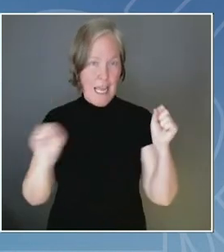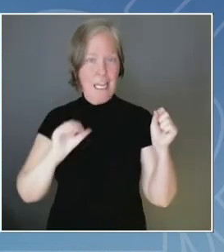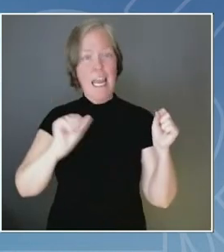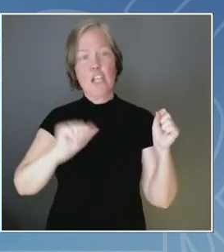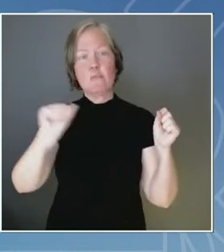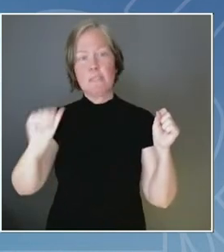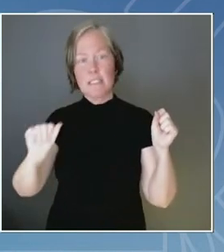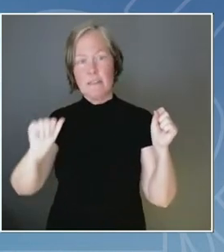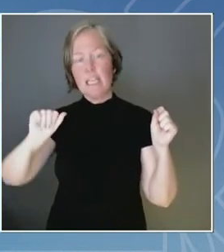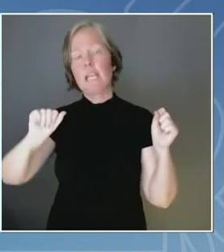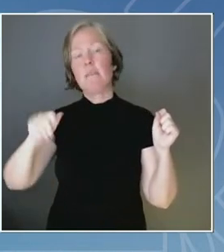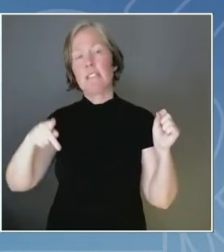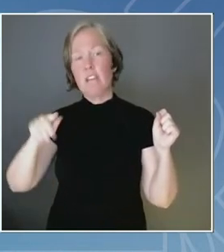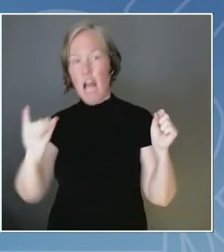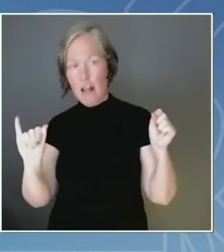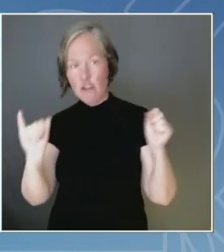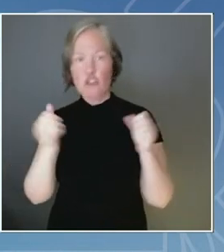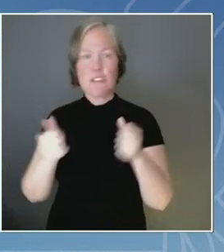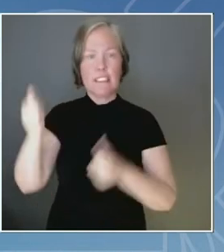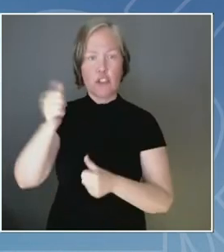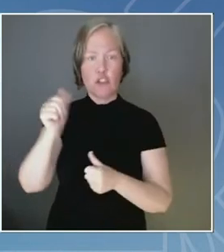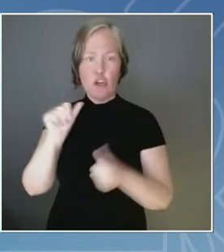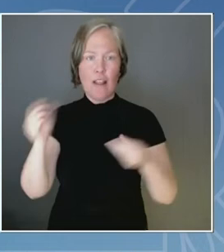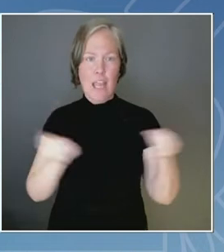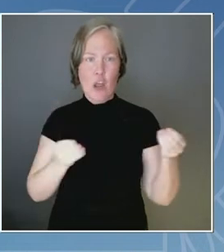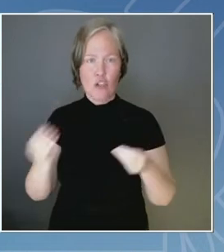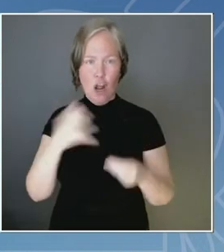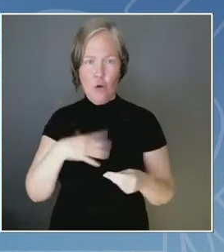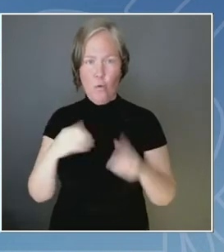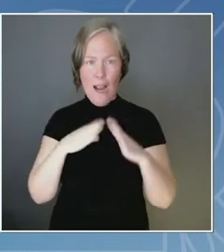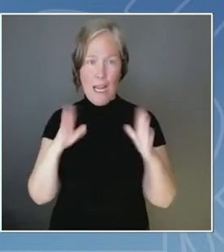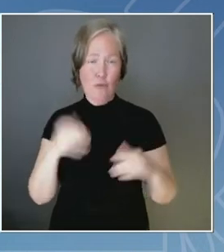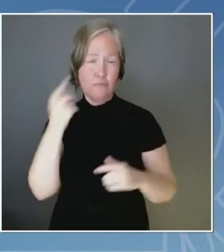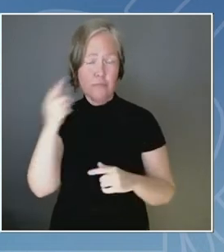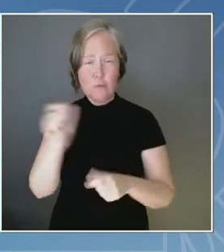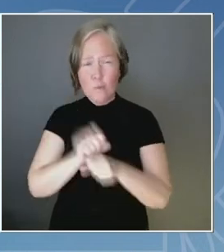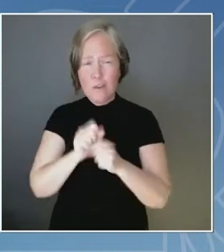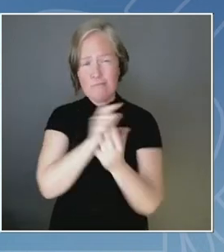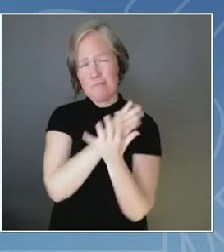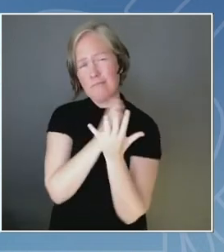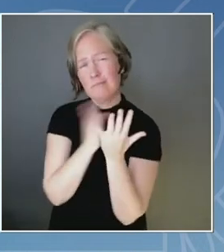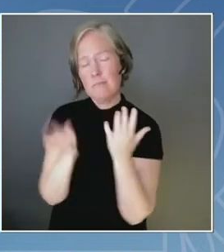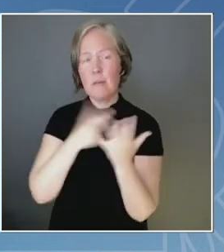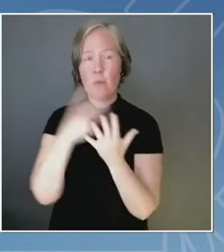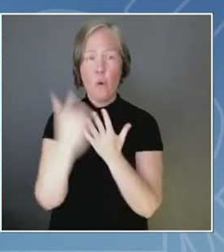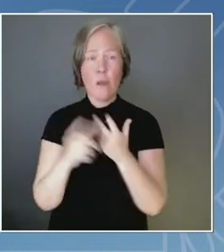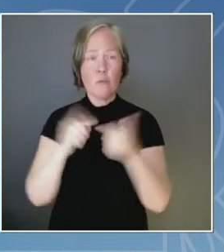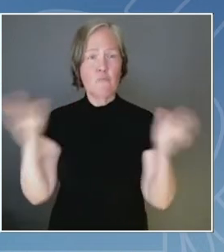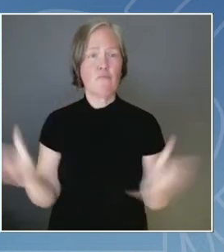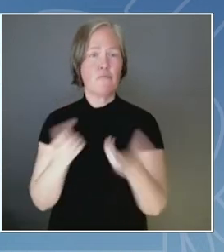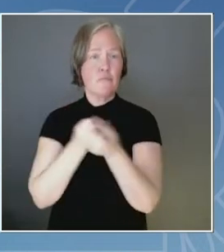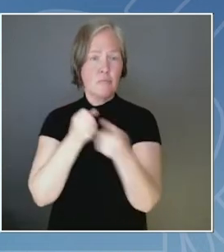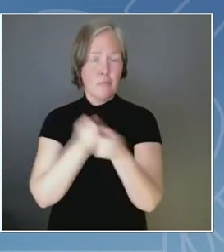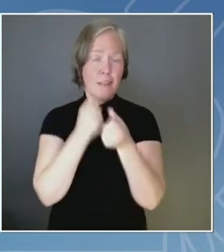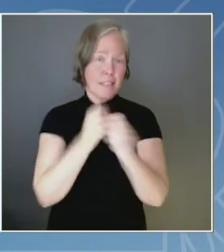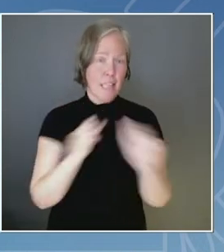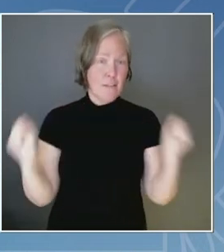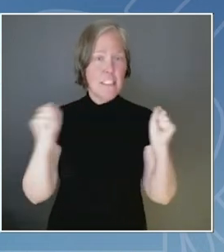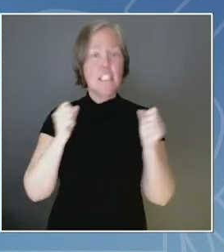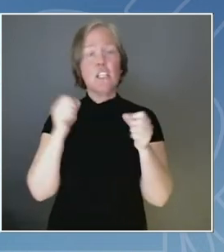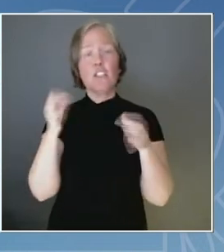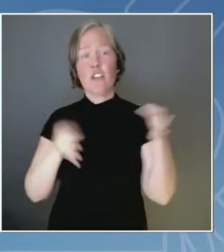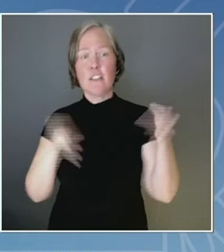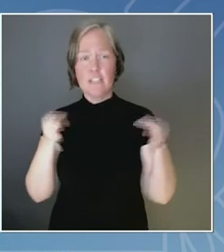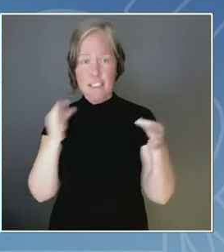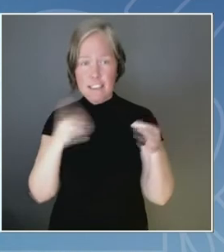White House. Erica works on a wide array of the President's priorities to advance safety, justice, inclusion, and opportunity for